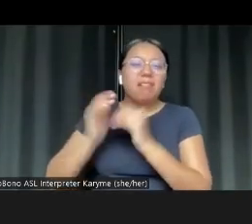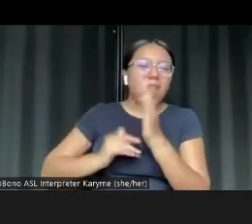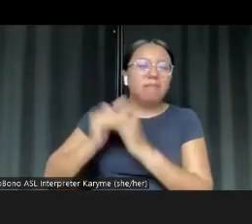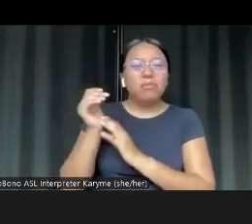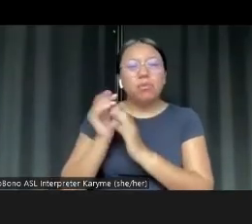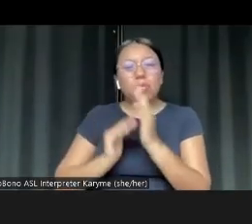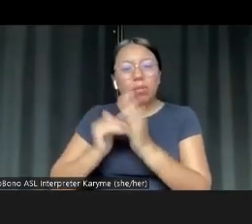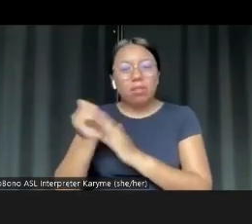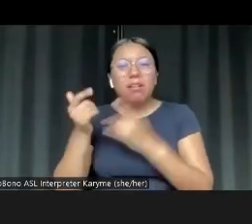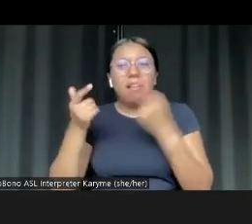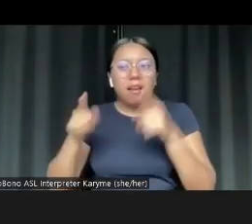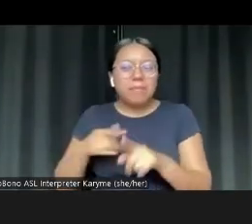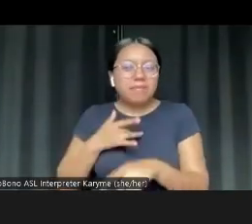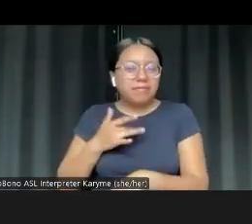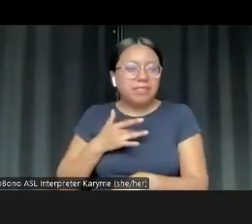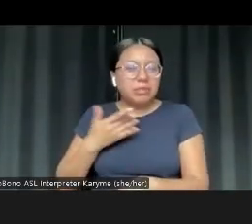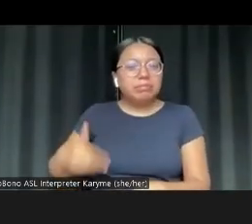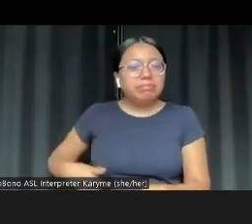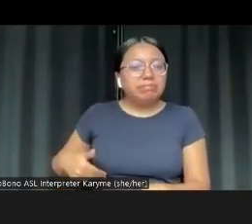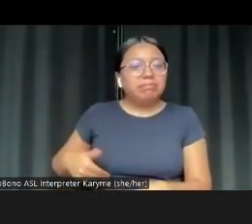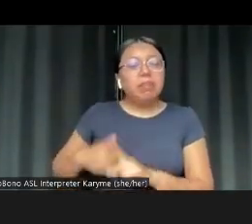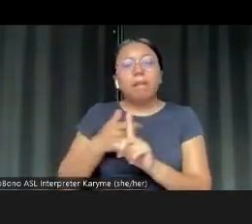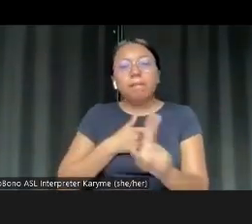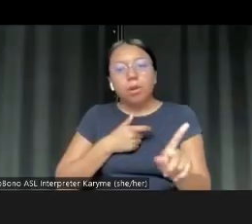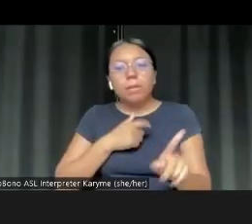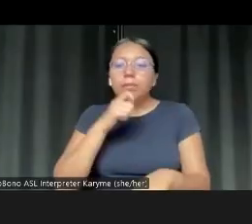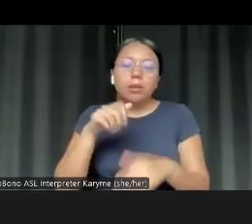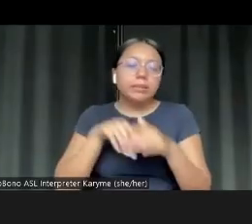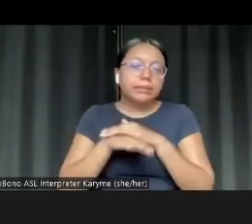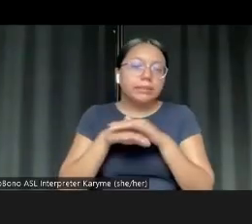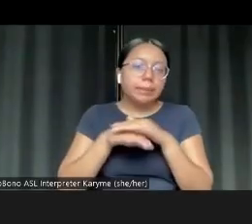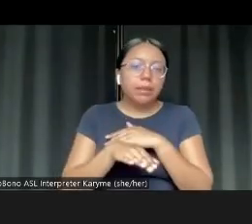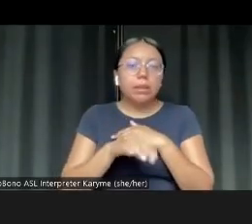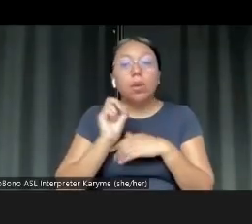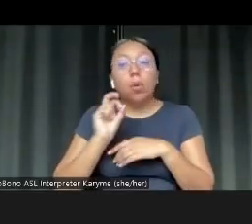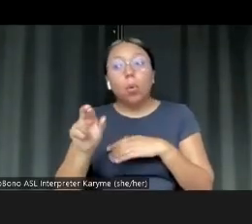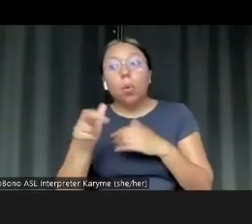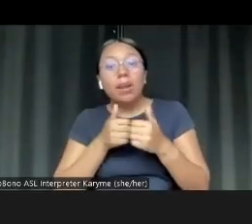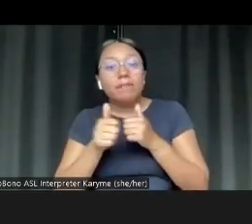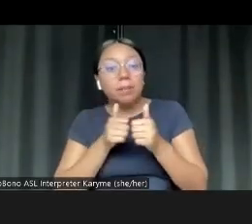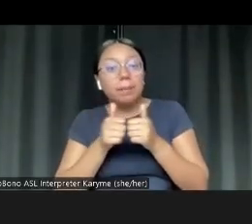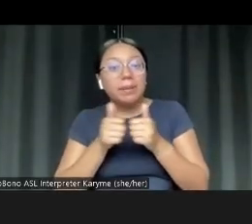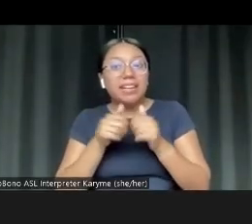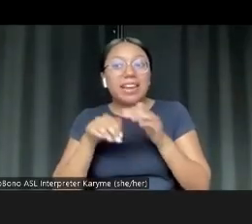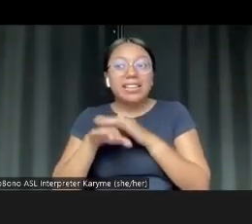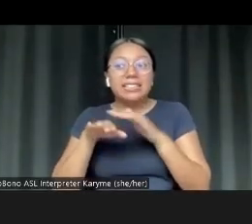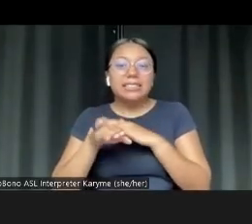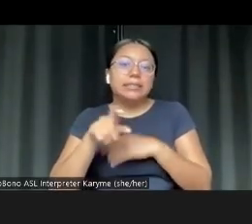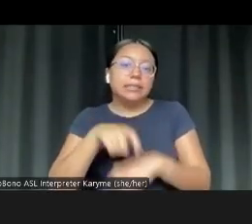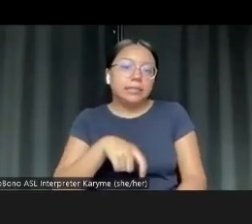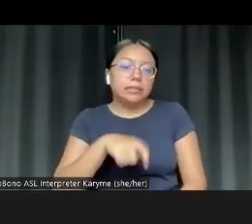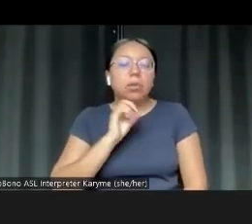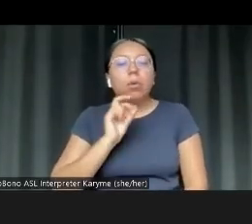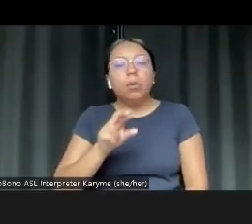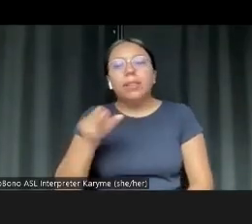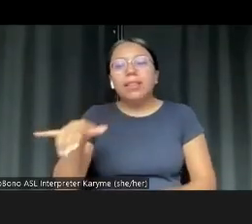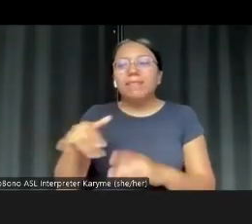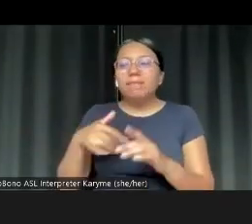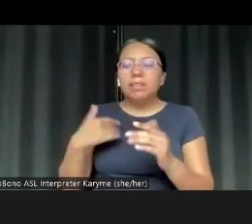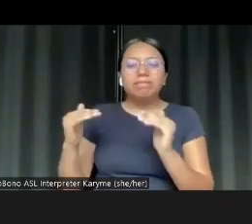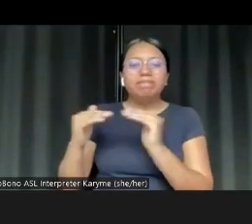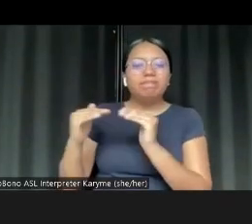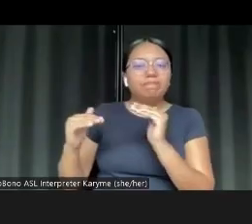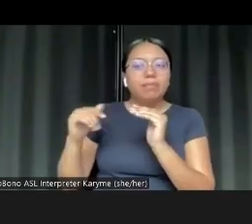from inaccessibility, competing access needs, or the incompatibility of a person with a